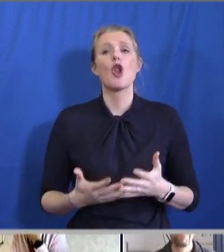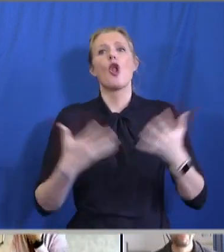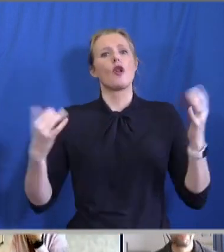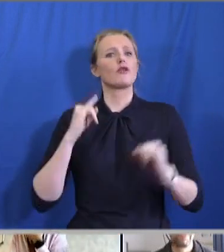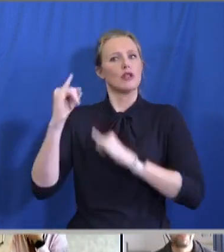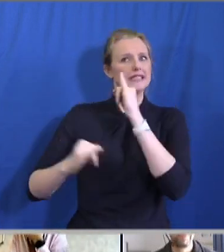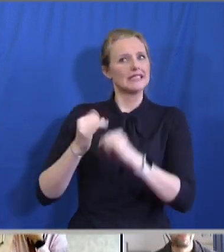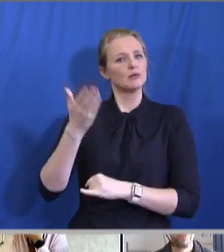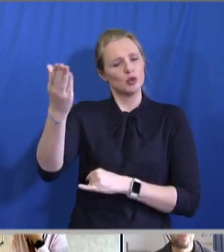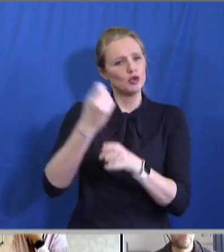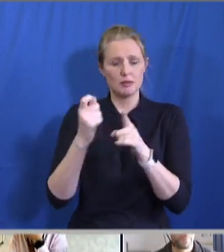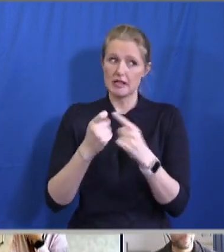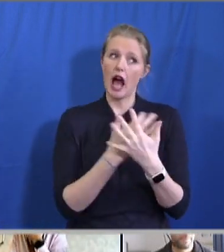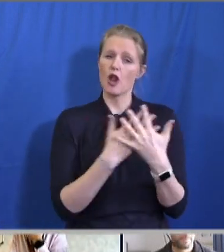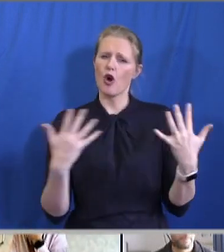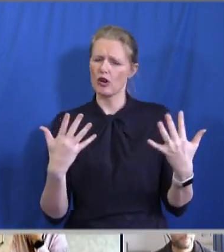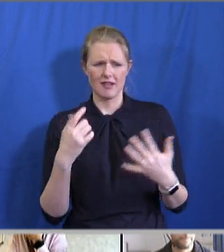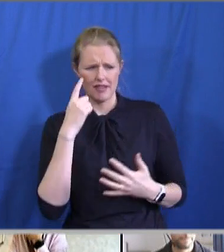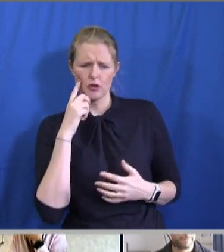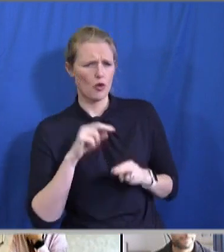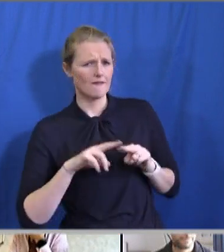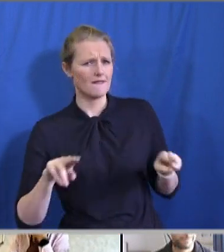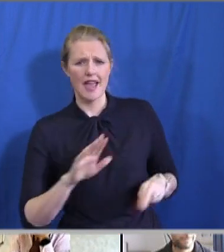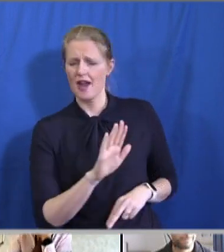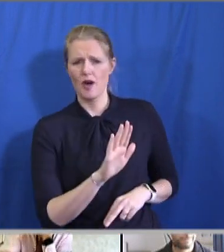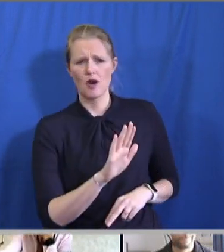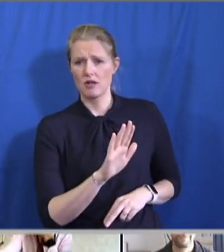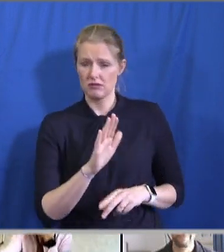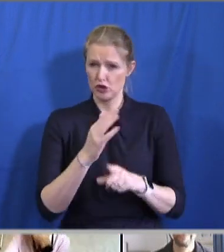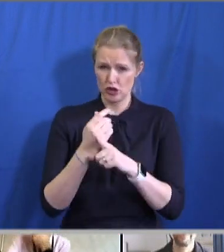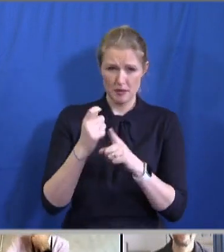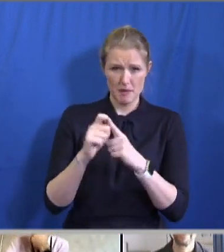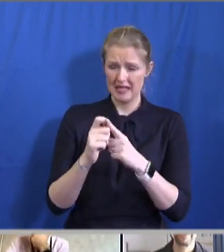them is unfair. Our GPs are actually